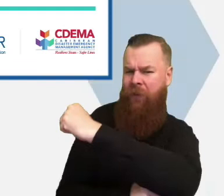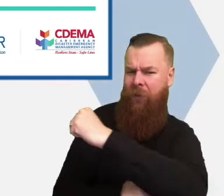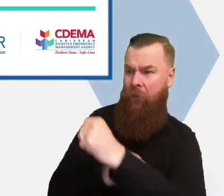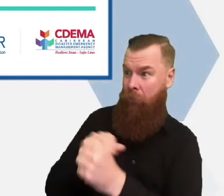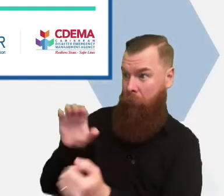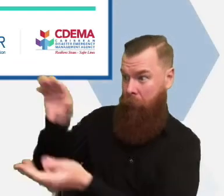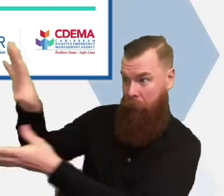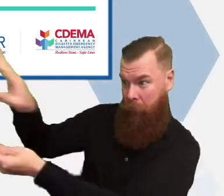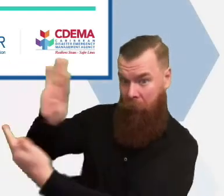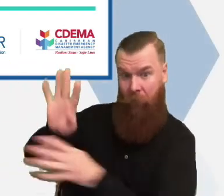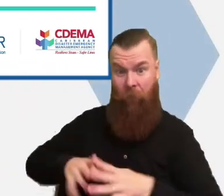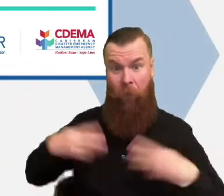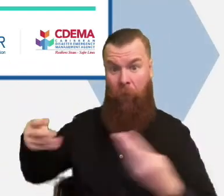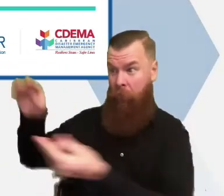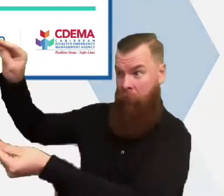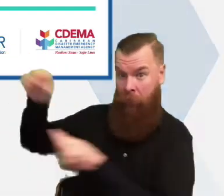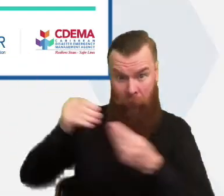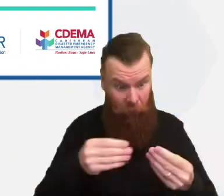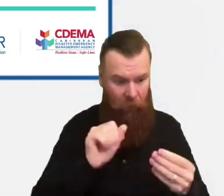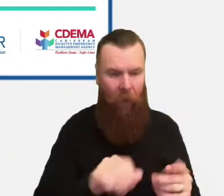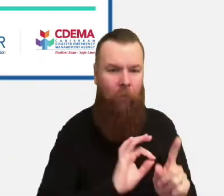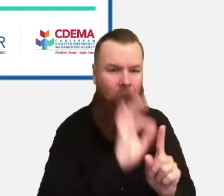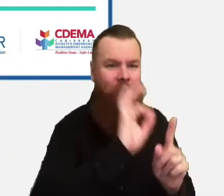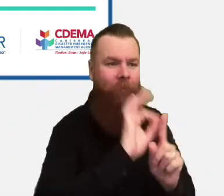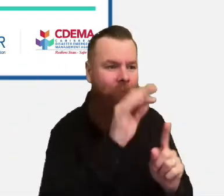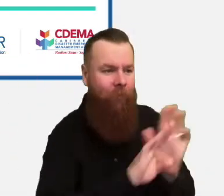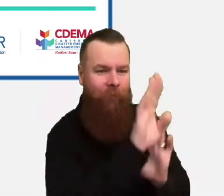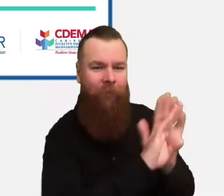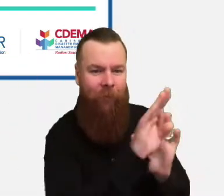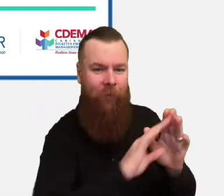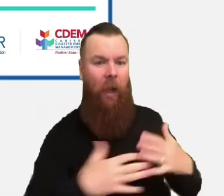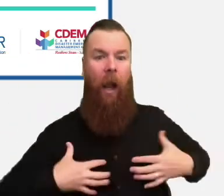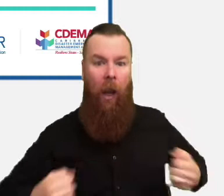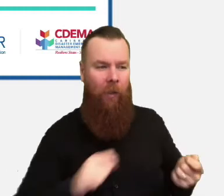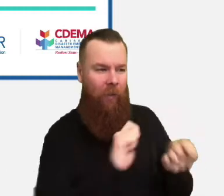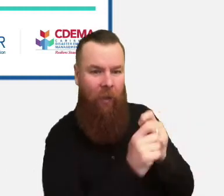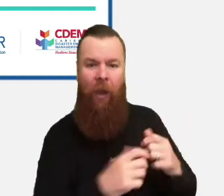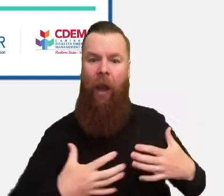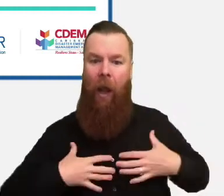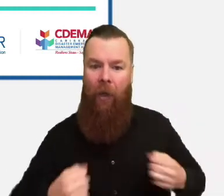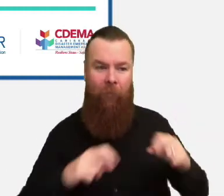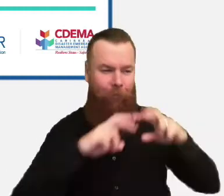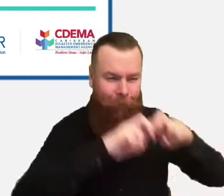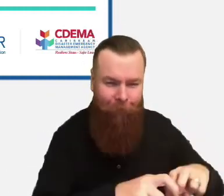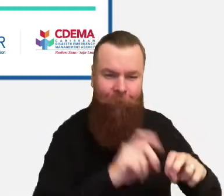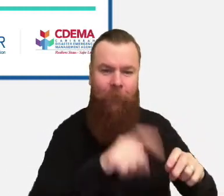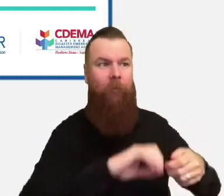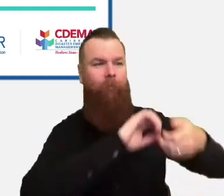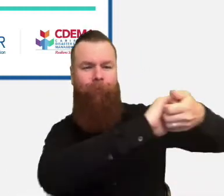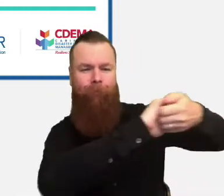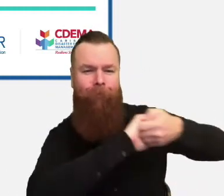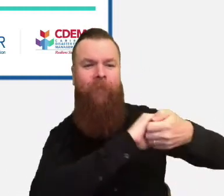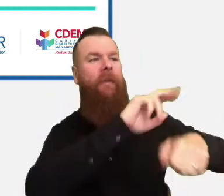at academic papers, but also through engagement with national level organisations in the UK. We're